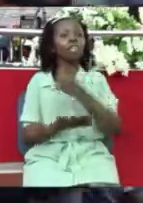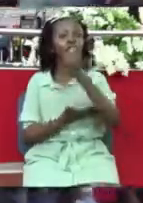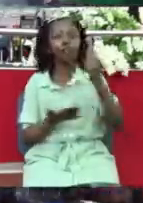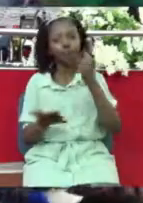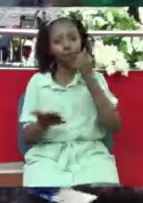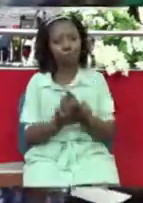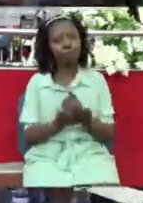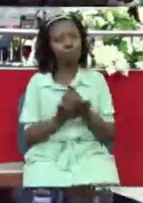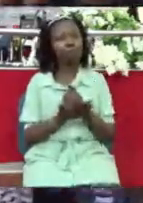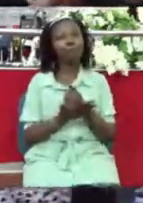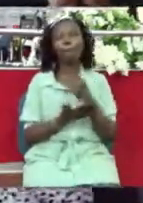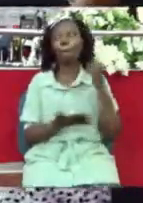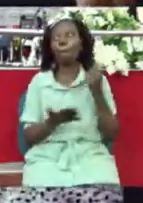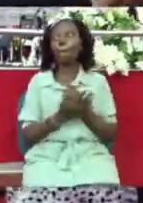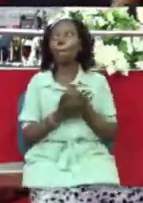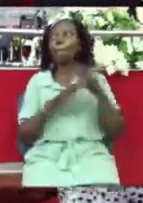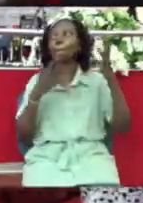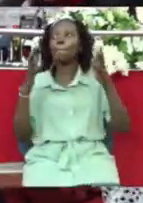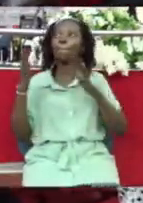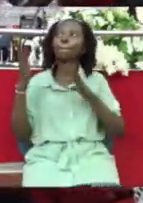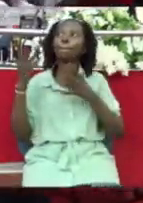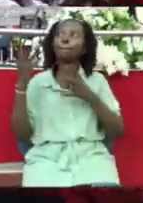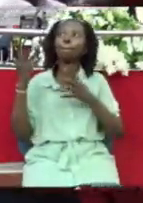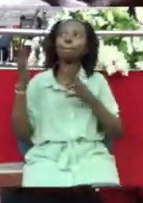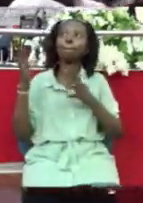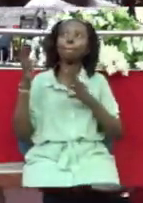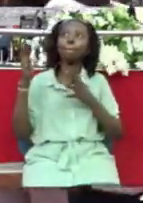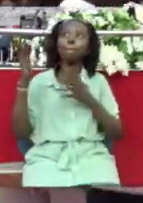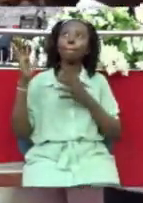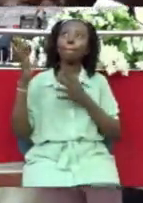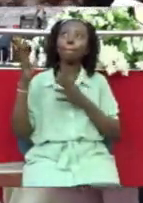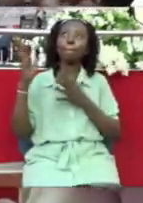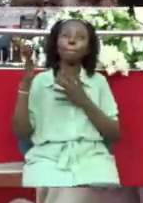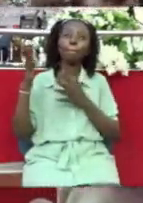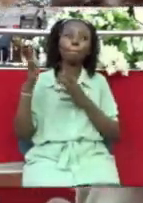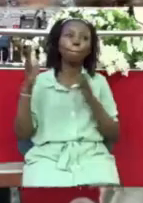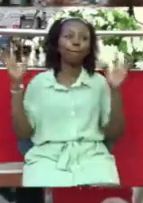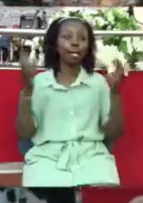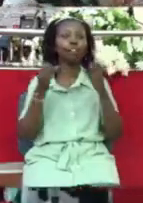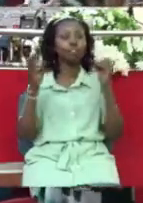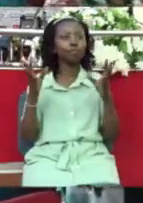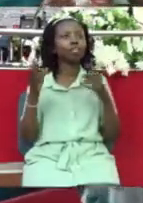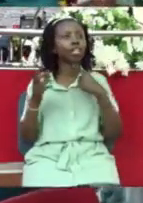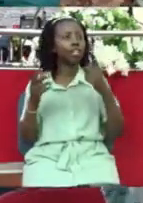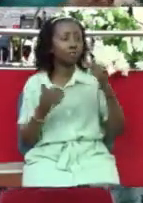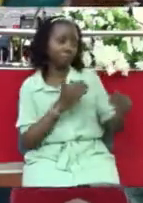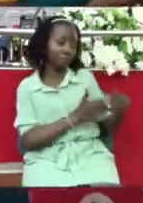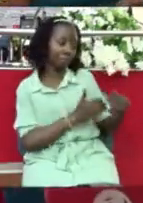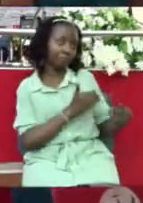amen. Blessed be the name of the Lord. Hallelujah. Look at your neighbor, tell